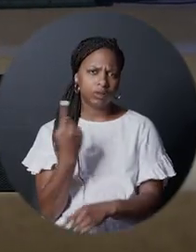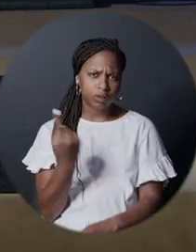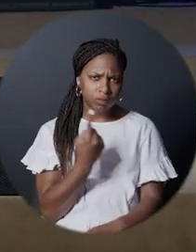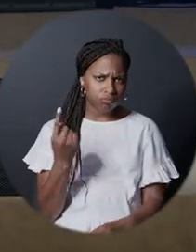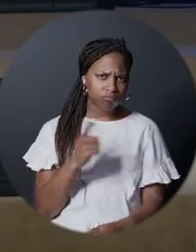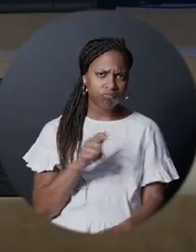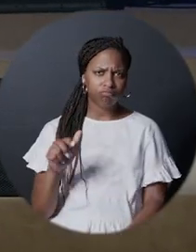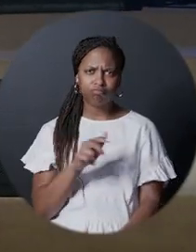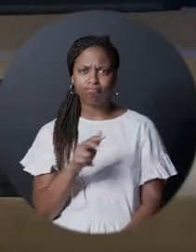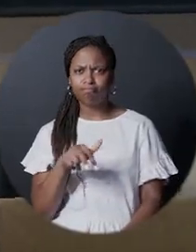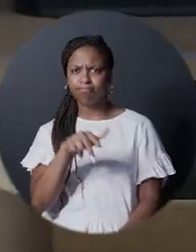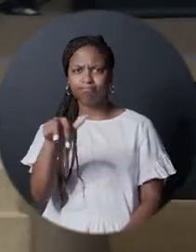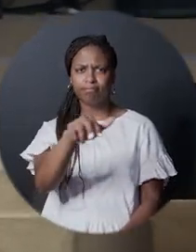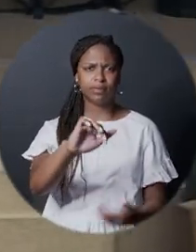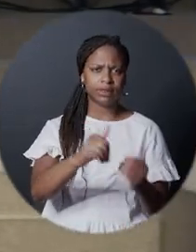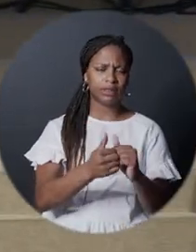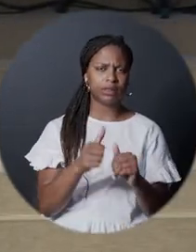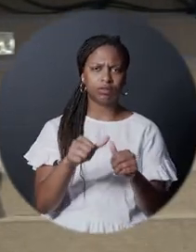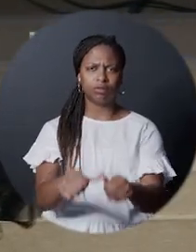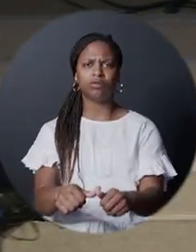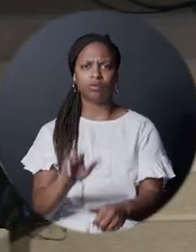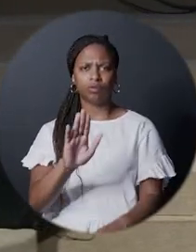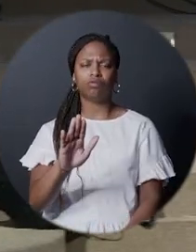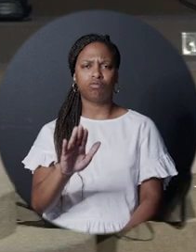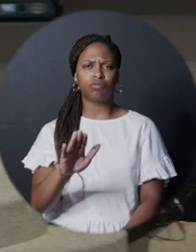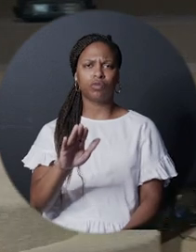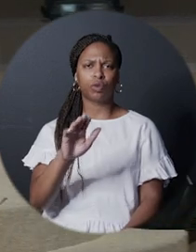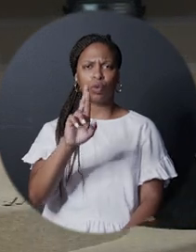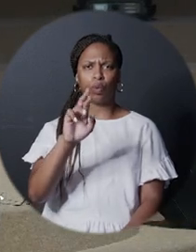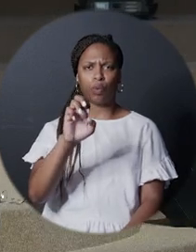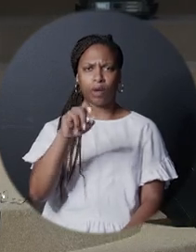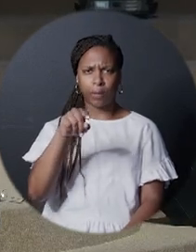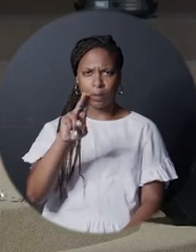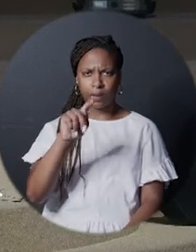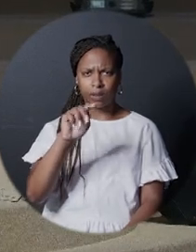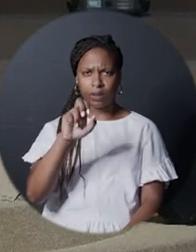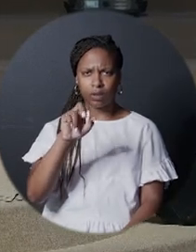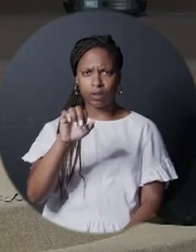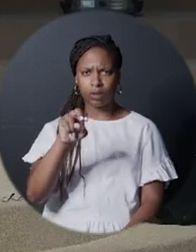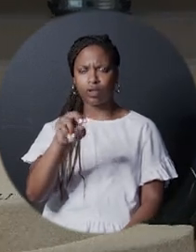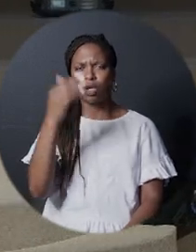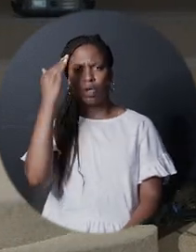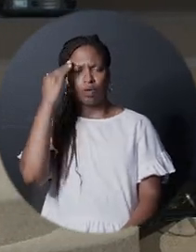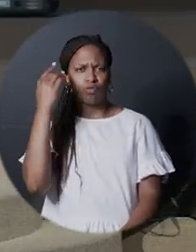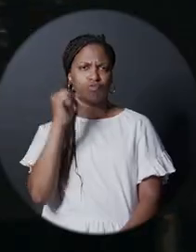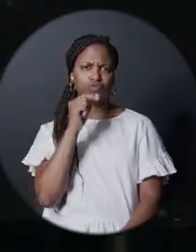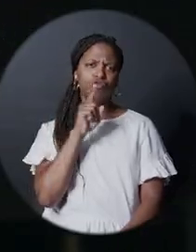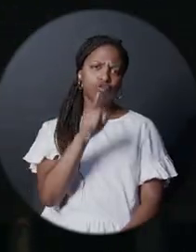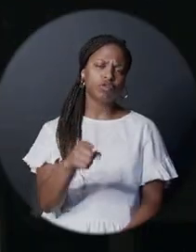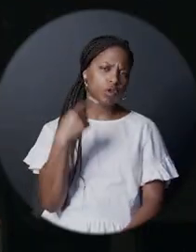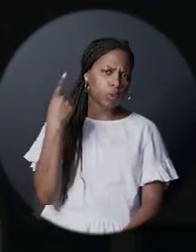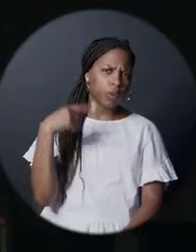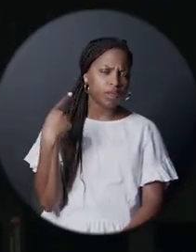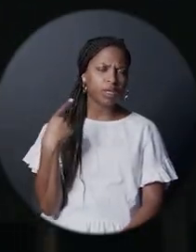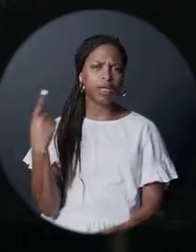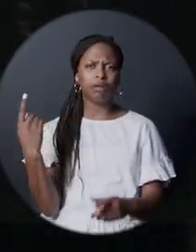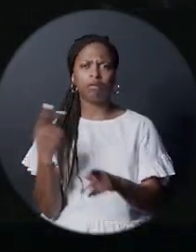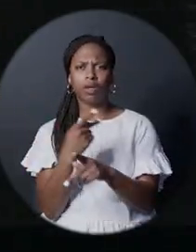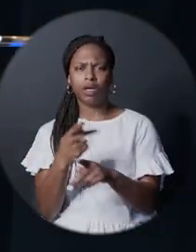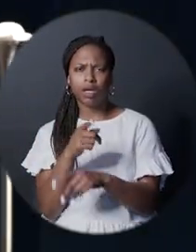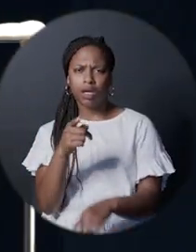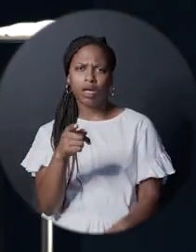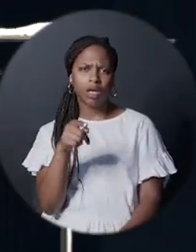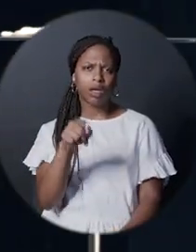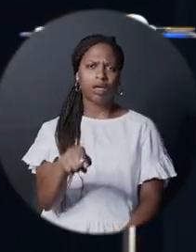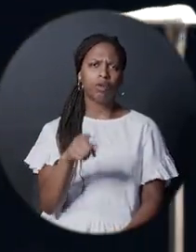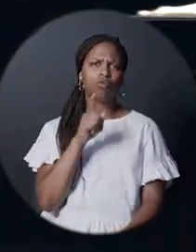that nobody finds out. You're always trying to run around trying to figure out how to keep your reputation, how to keep people from knowing you're really crazy, and how to make sure that